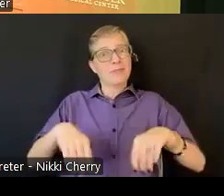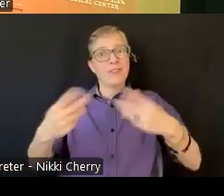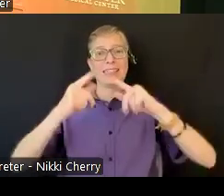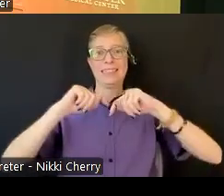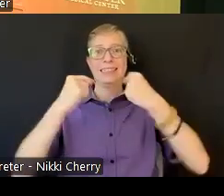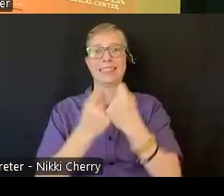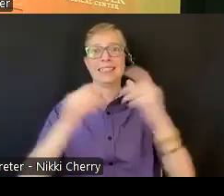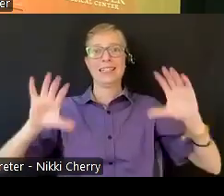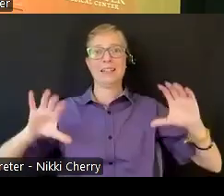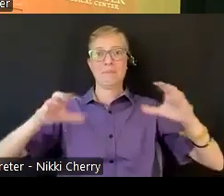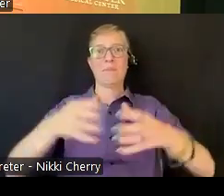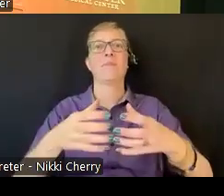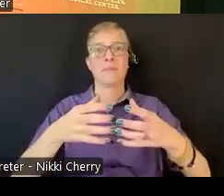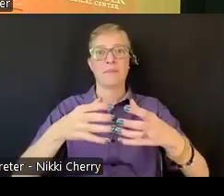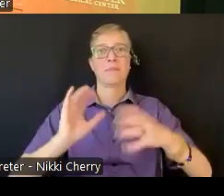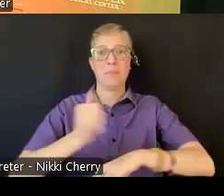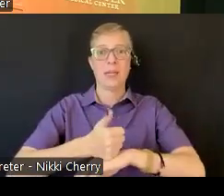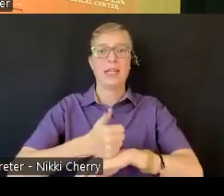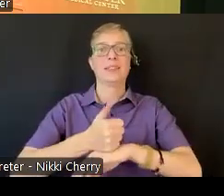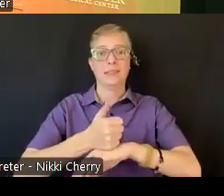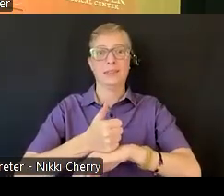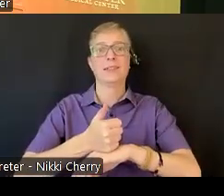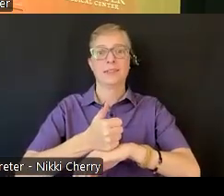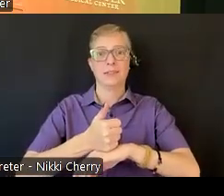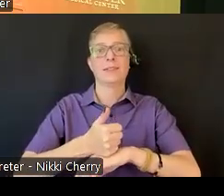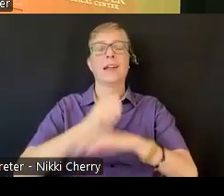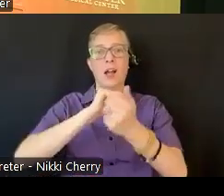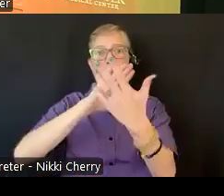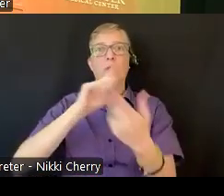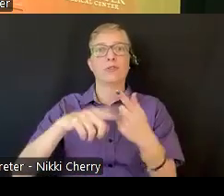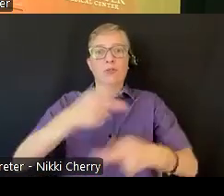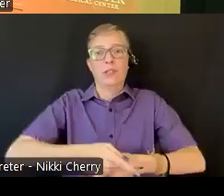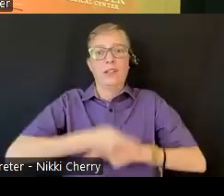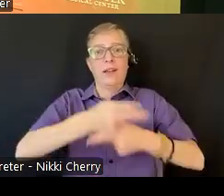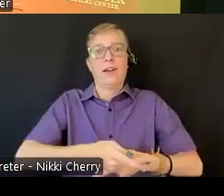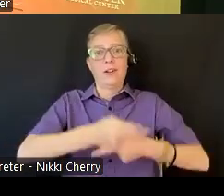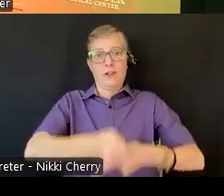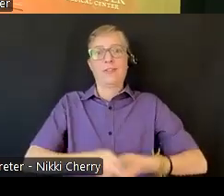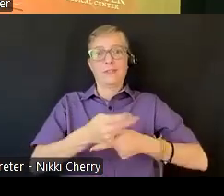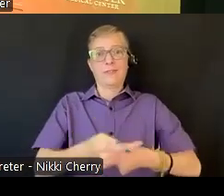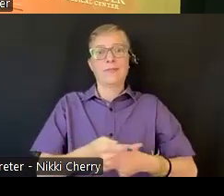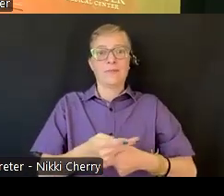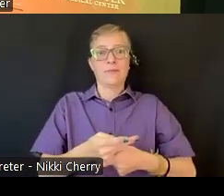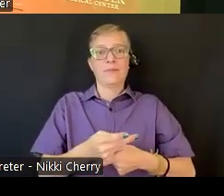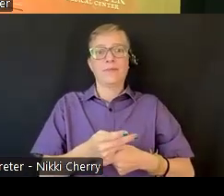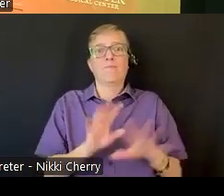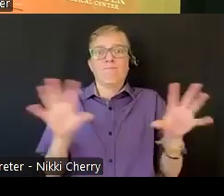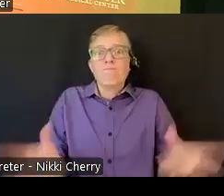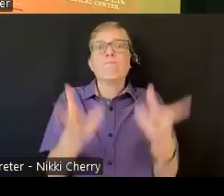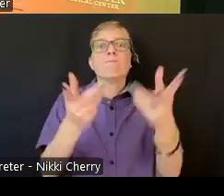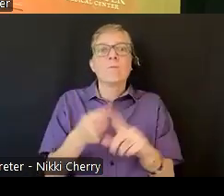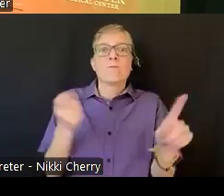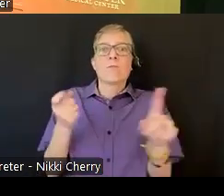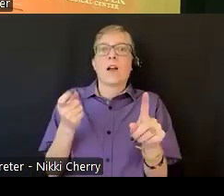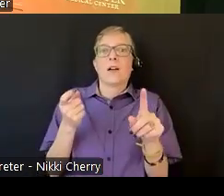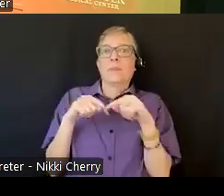humanistic care driven by cutting-edge science and education excellence. And that's who we are. And